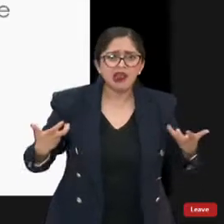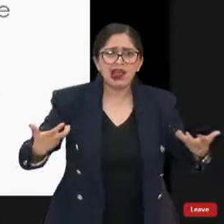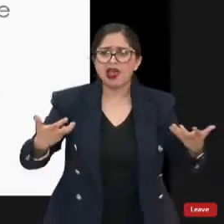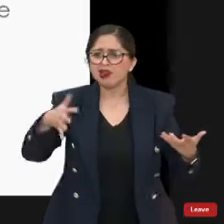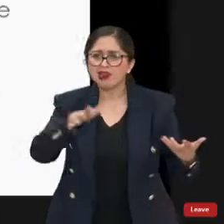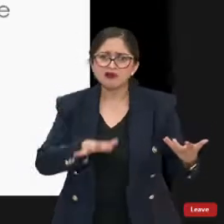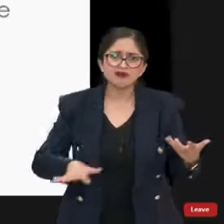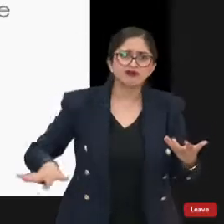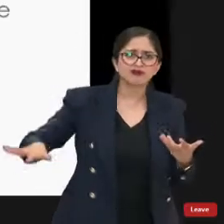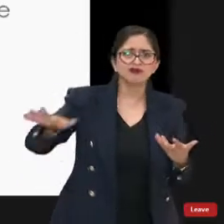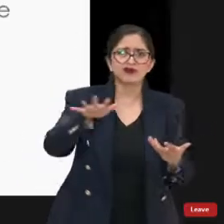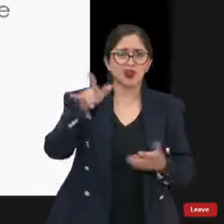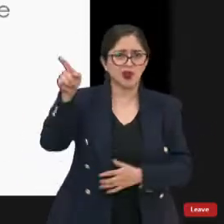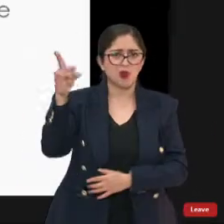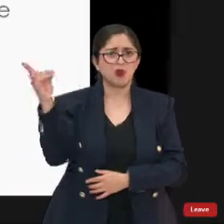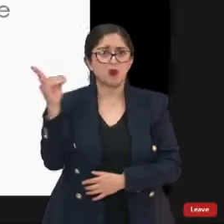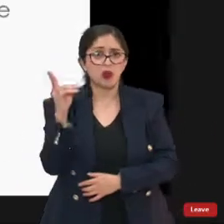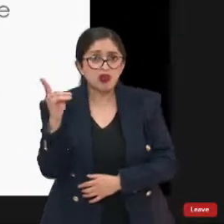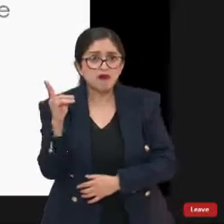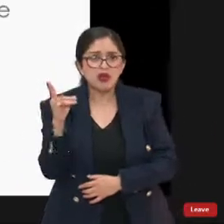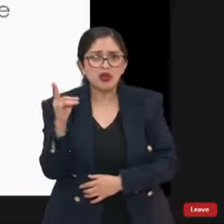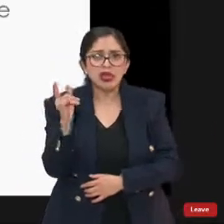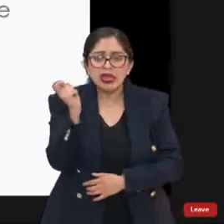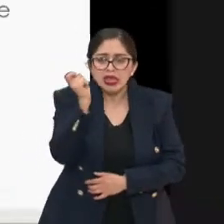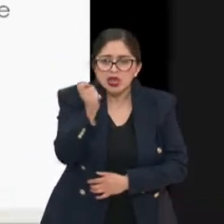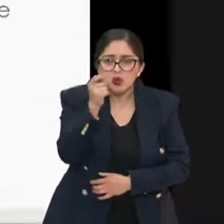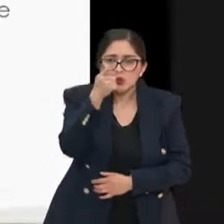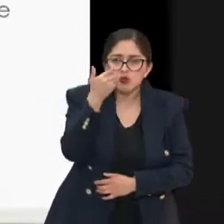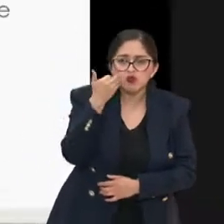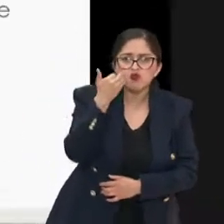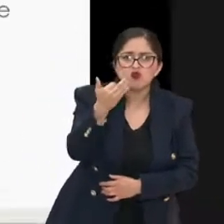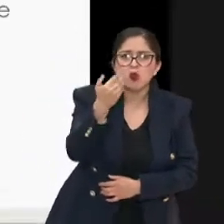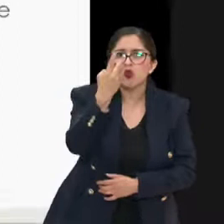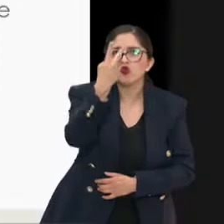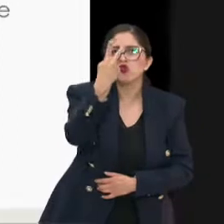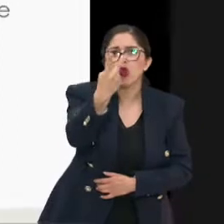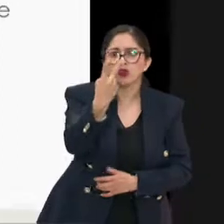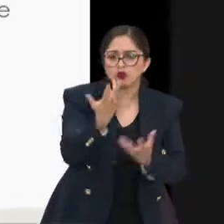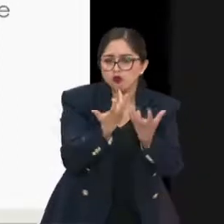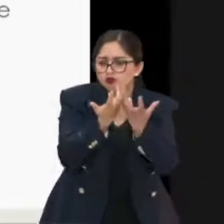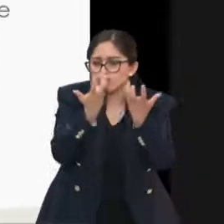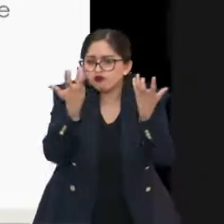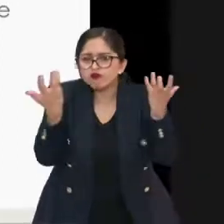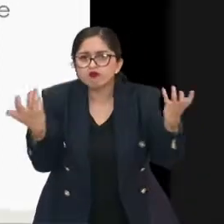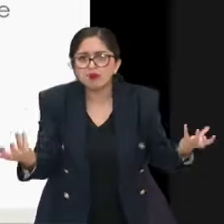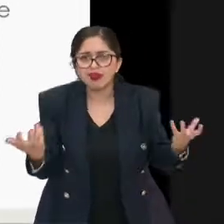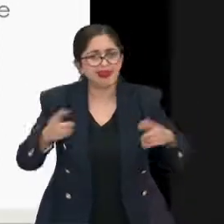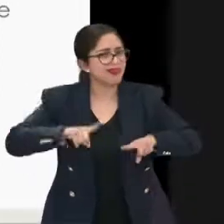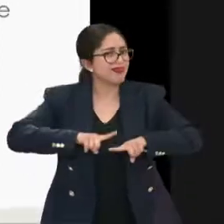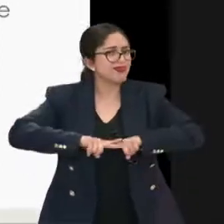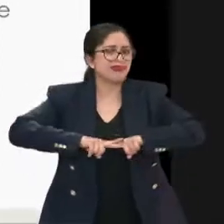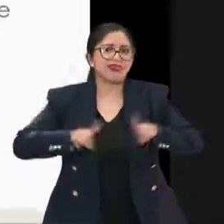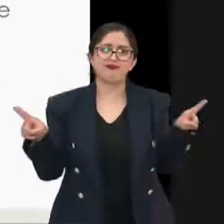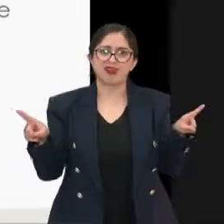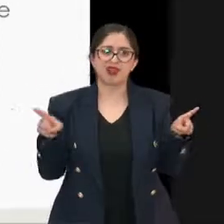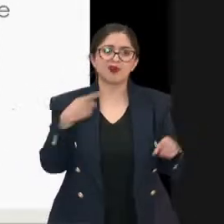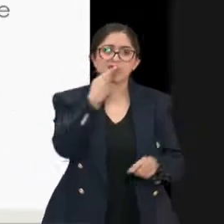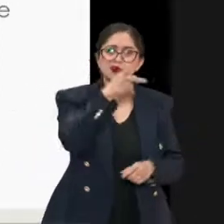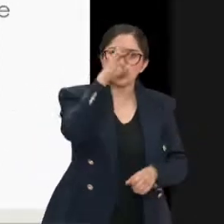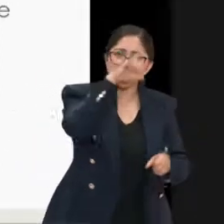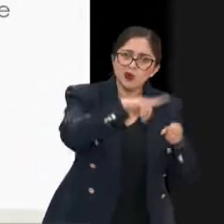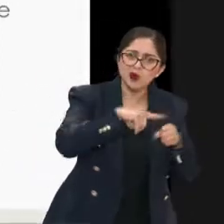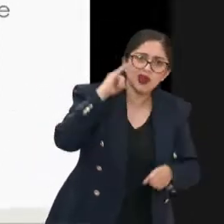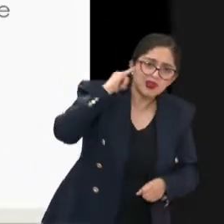partying because of Evo Morales was out, or the other way around, and that provided the sensation that there was two